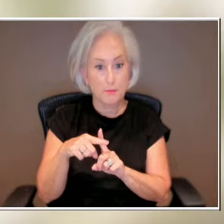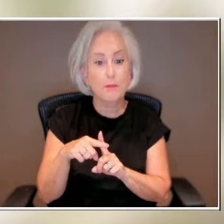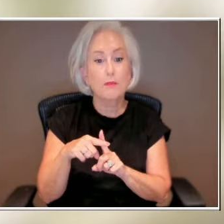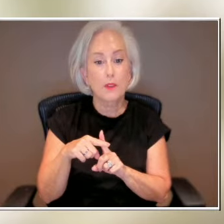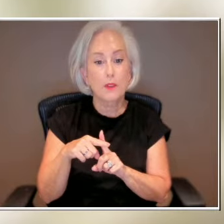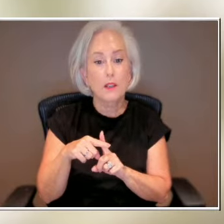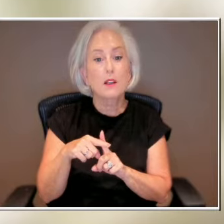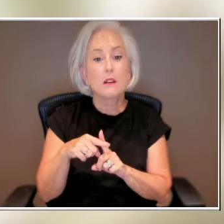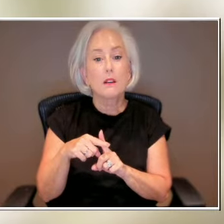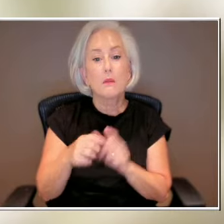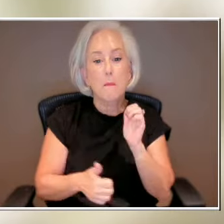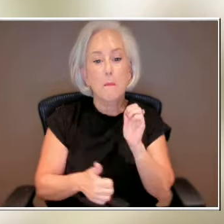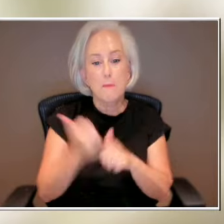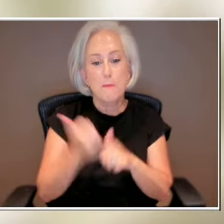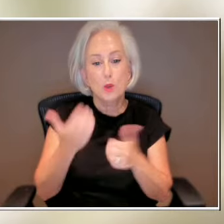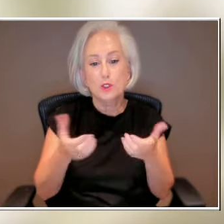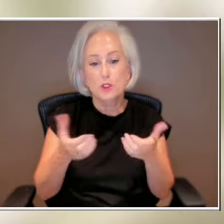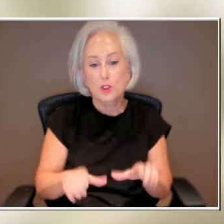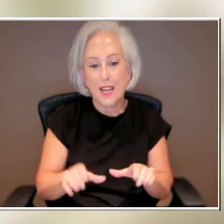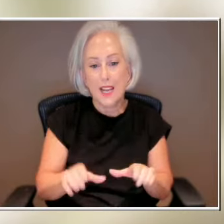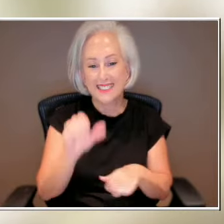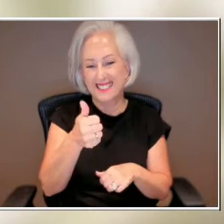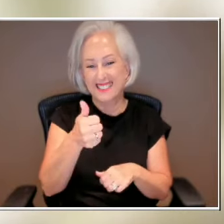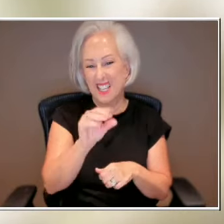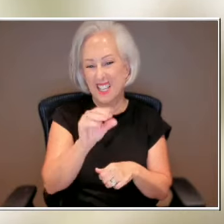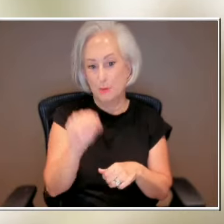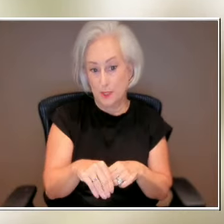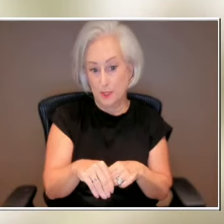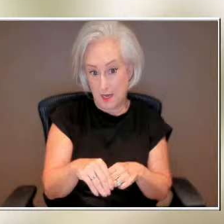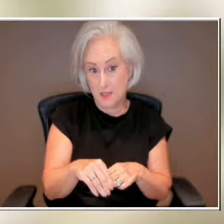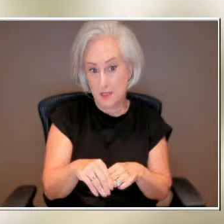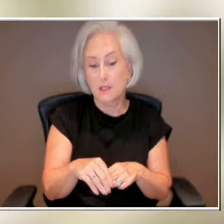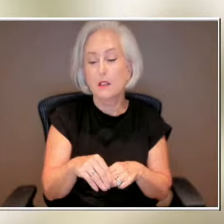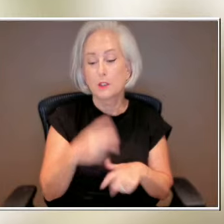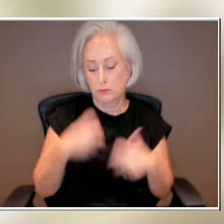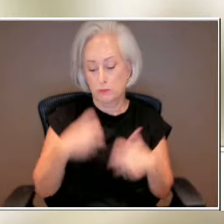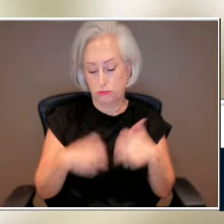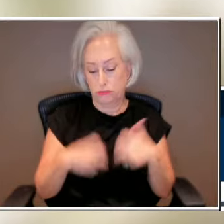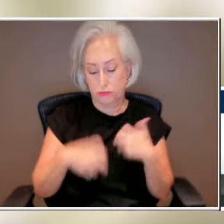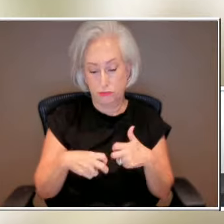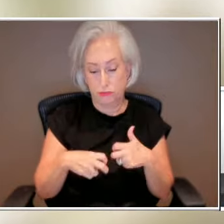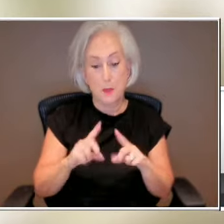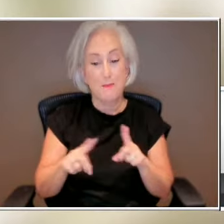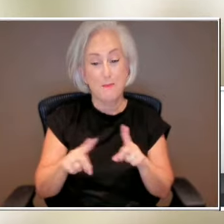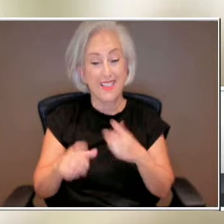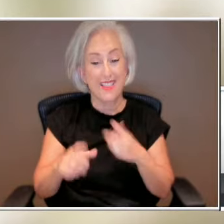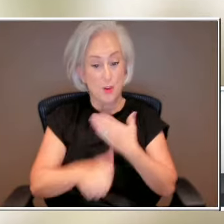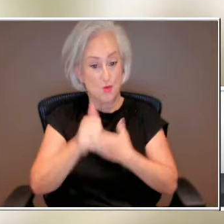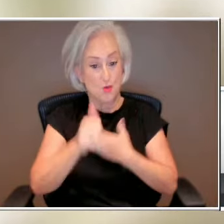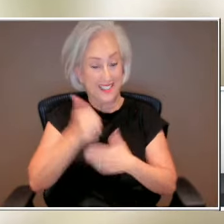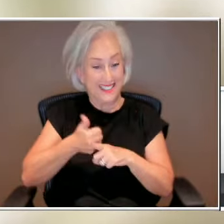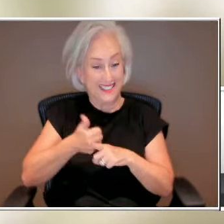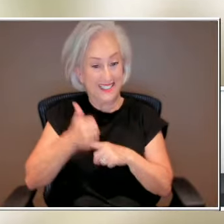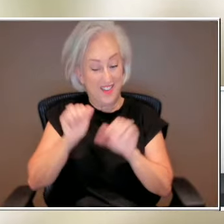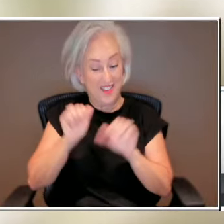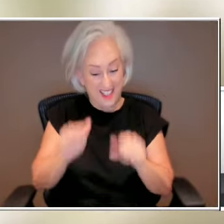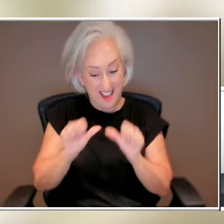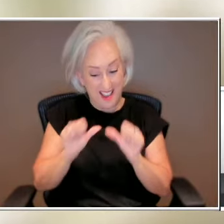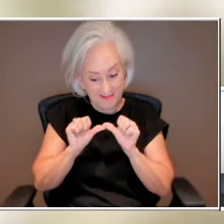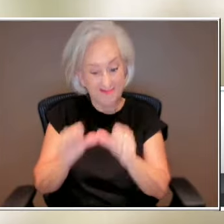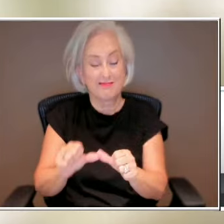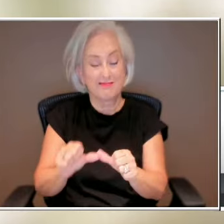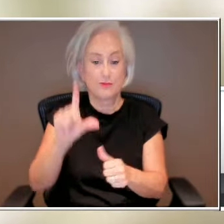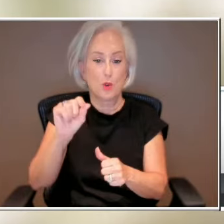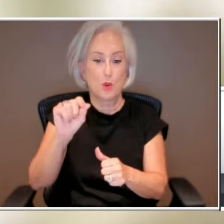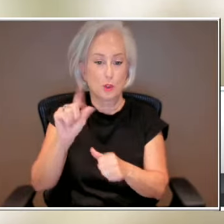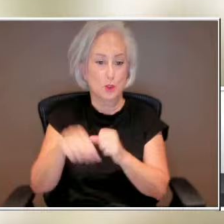first 10 years, but the risk persists for up to 20 years. So unfortunately, we do see metastasis that are beyond